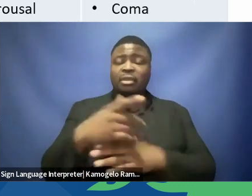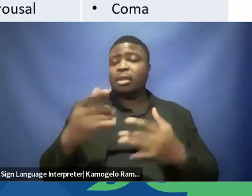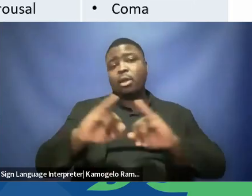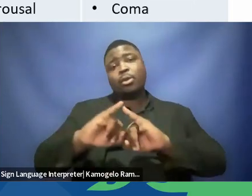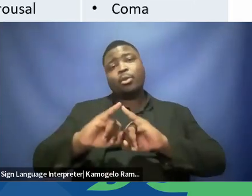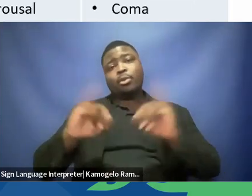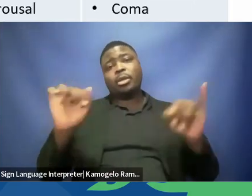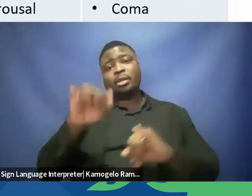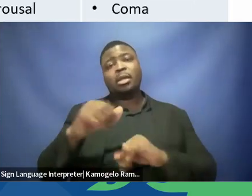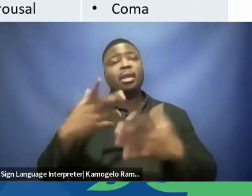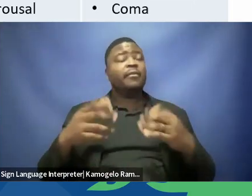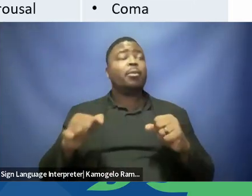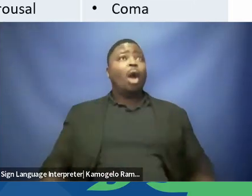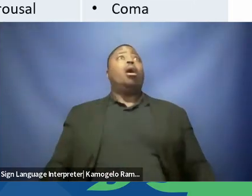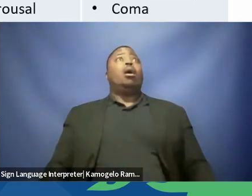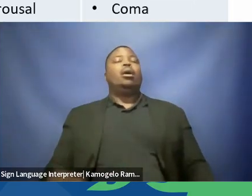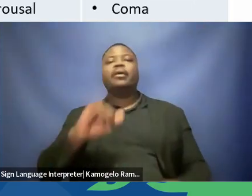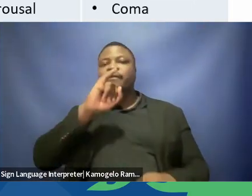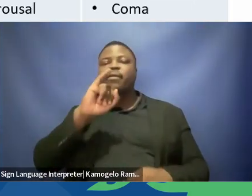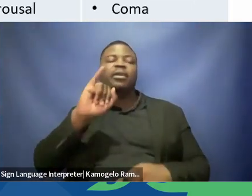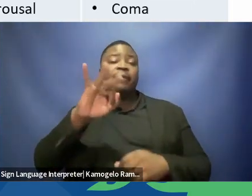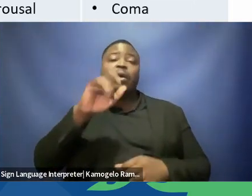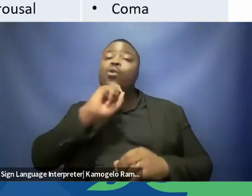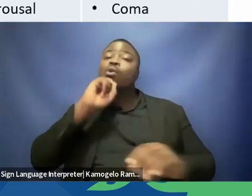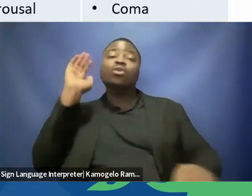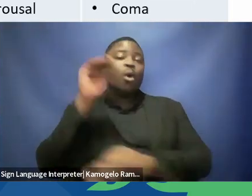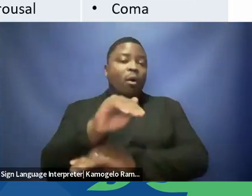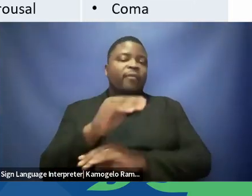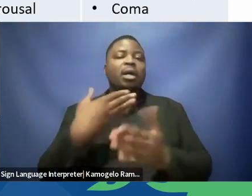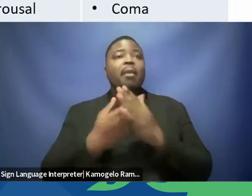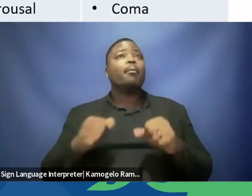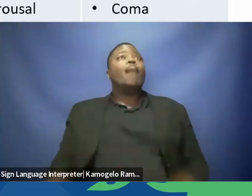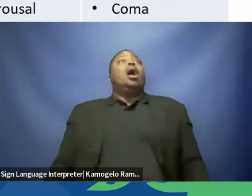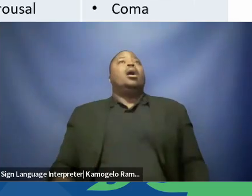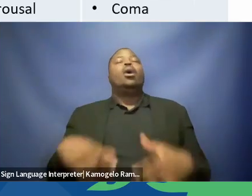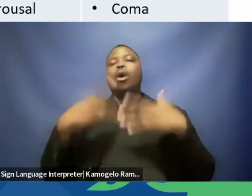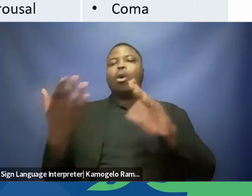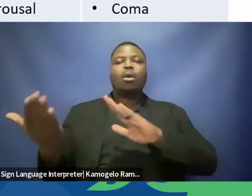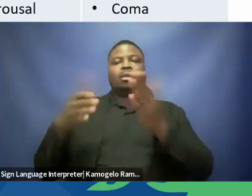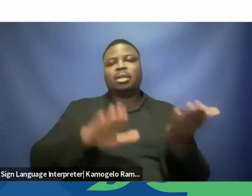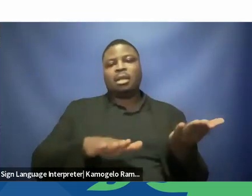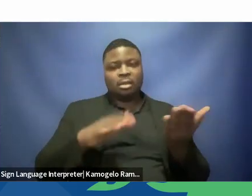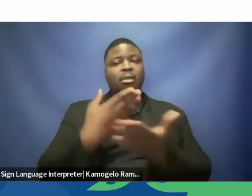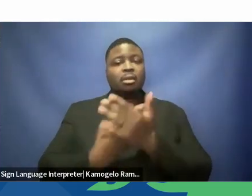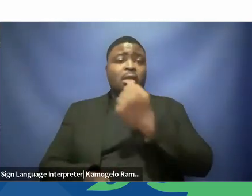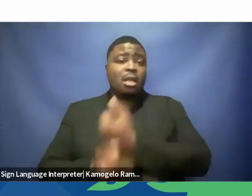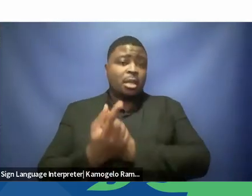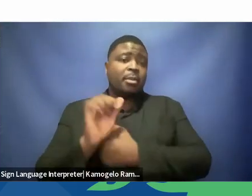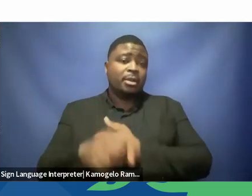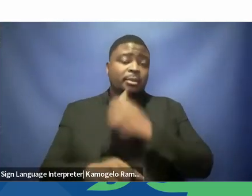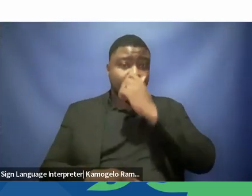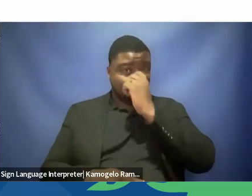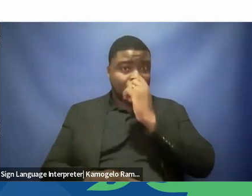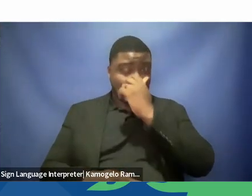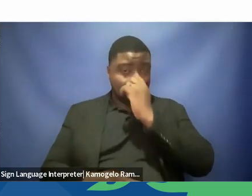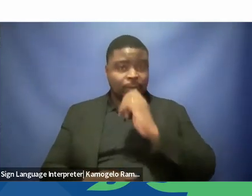into a coma. And there's also reported cases of death for the overdose use of GHB. We spoke a